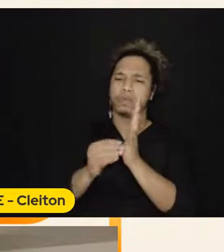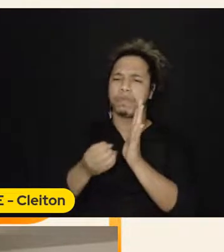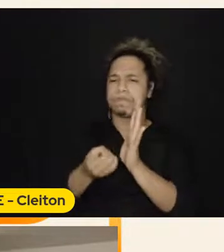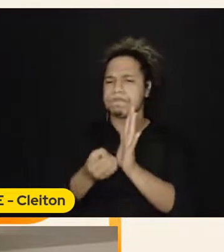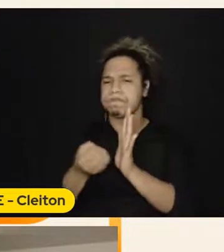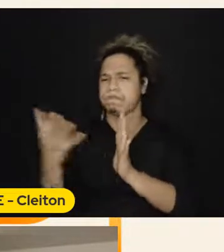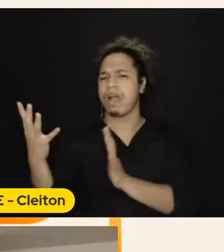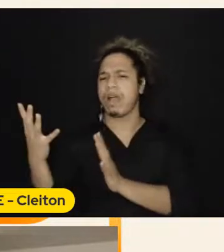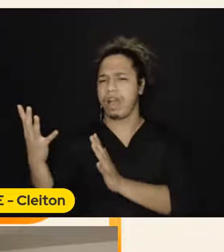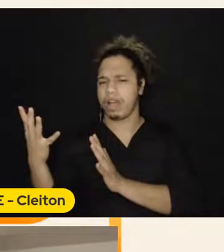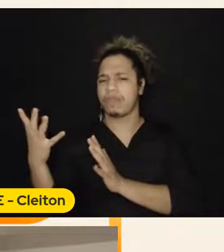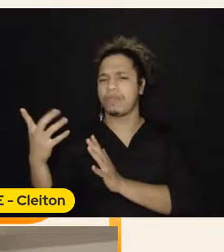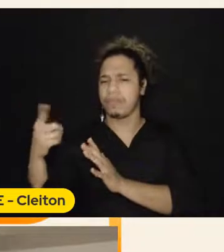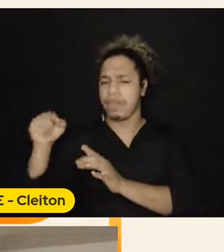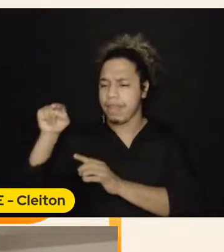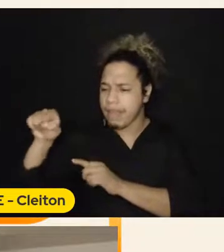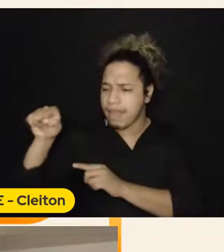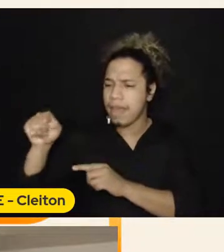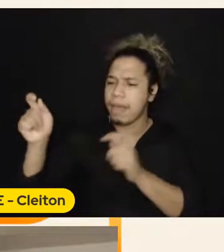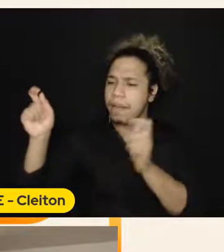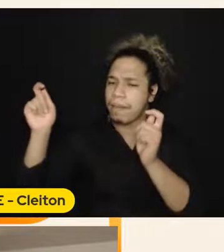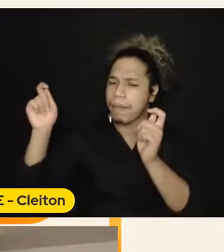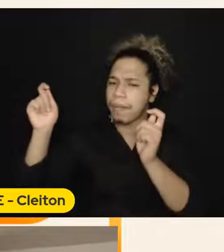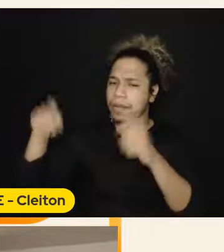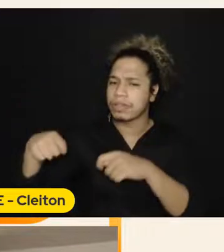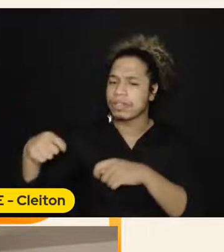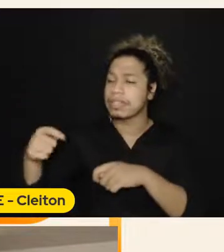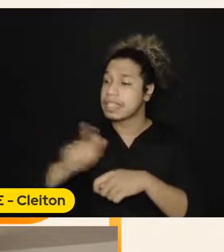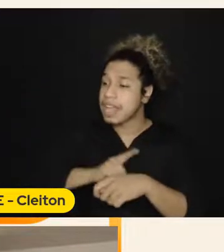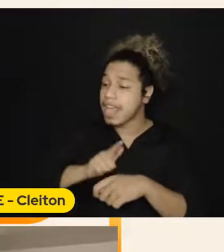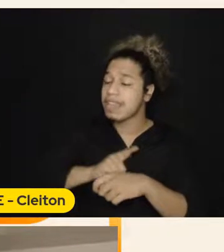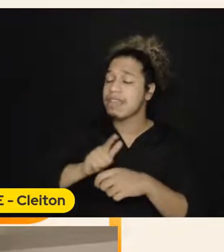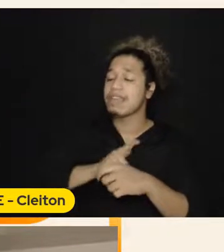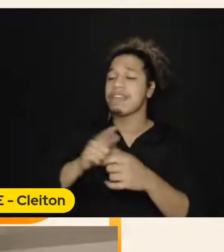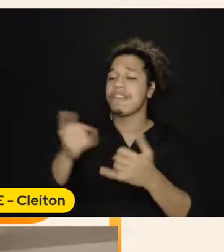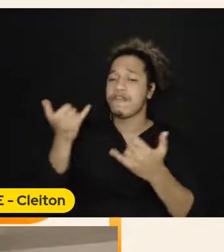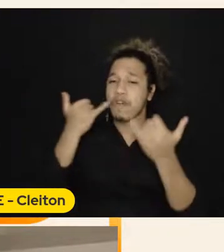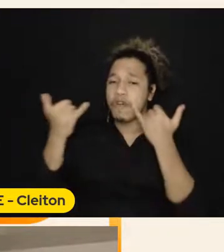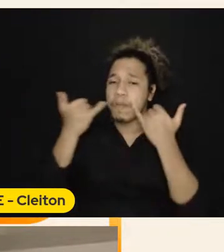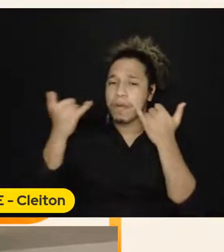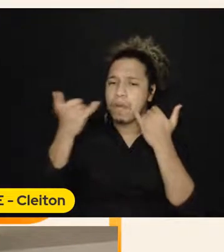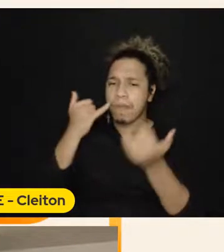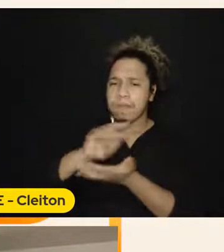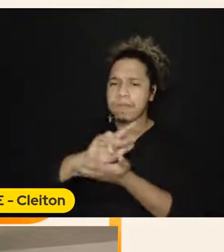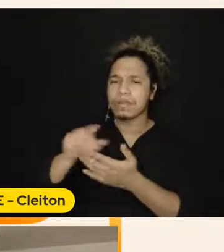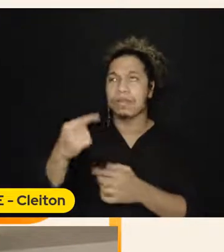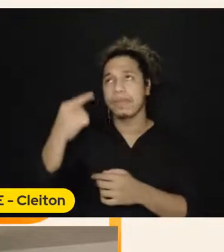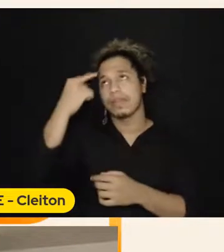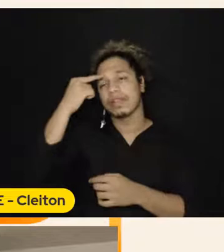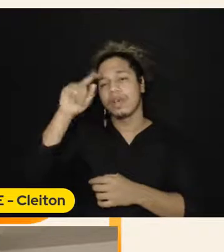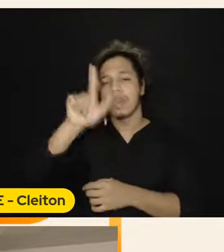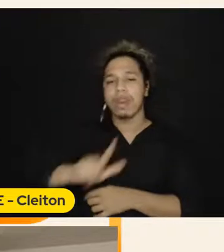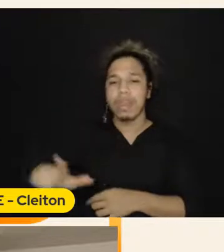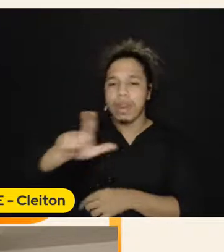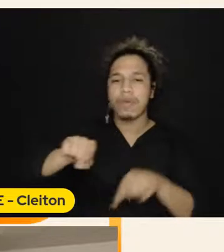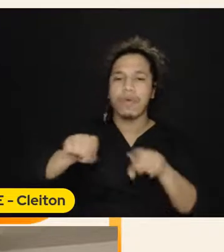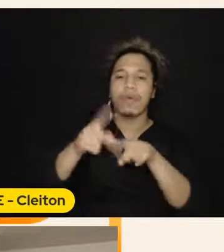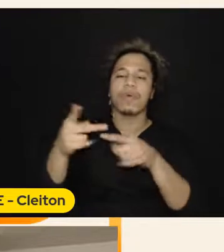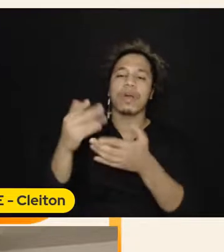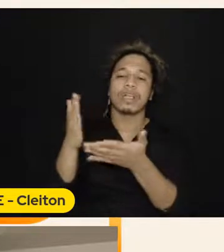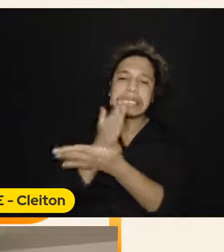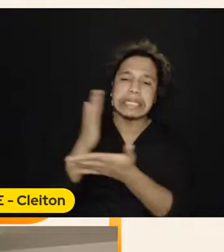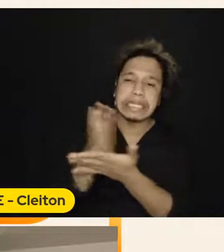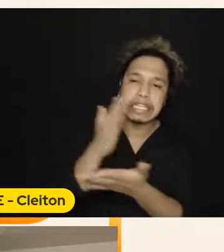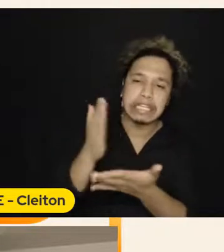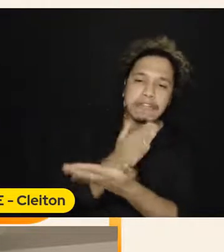find mostly information reports. So if we think about literature or novels or short